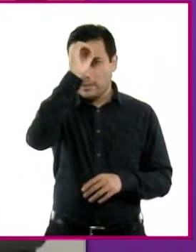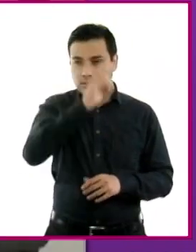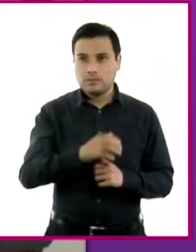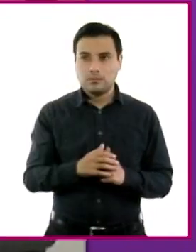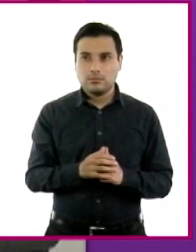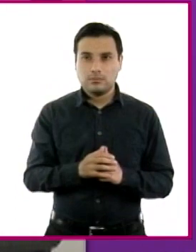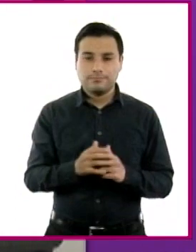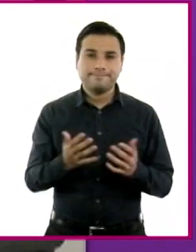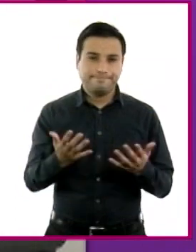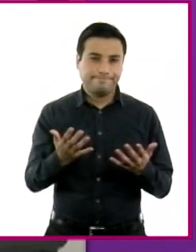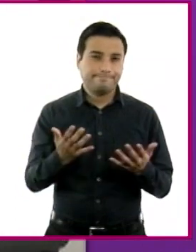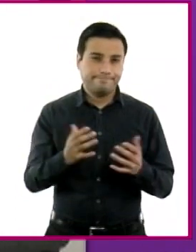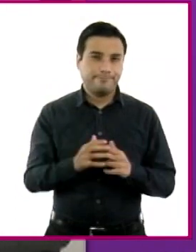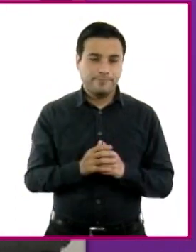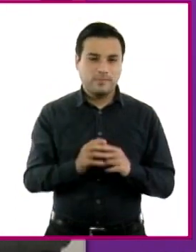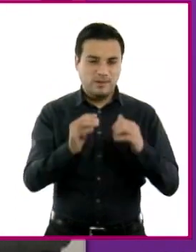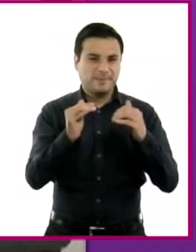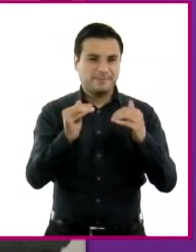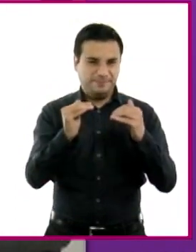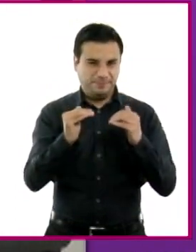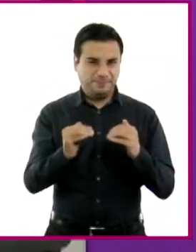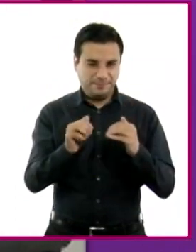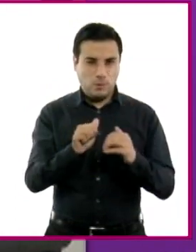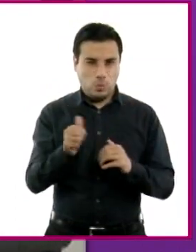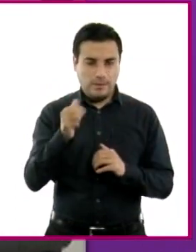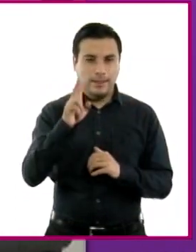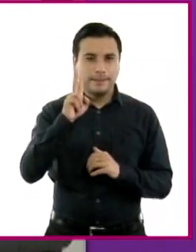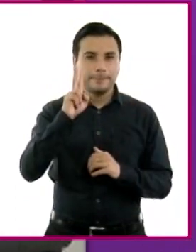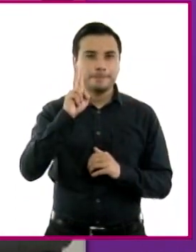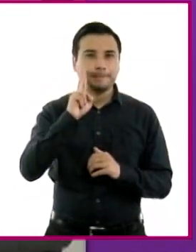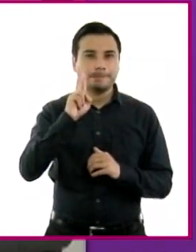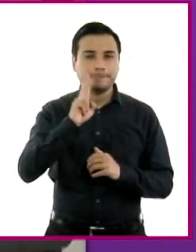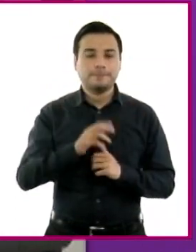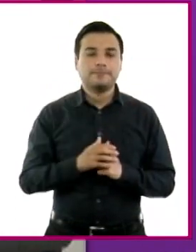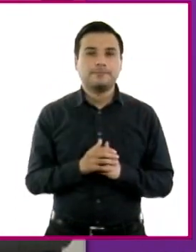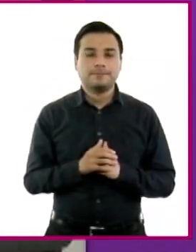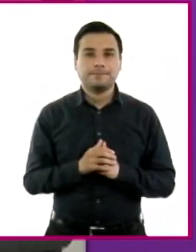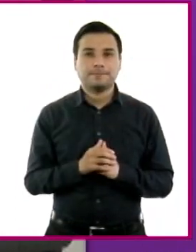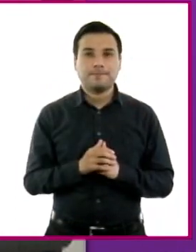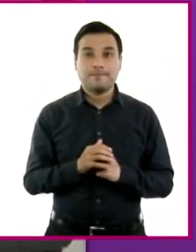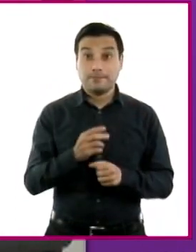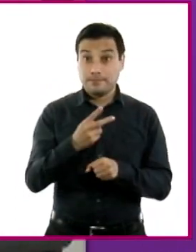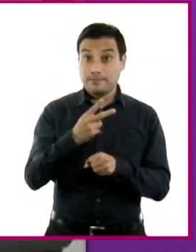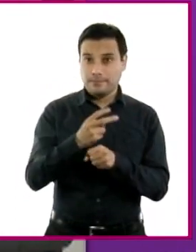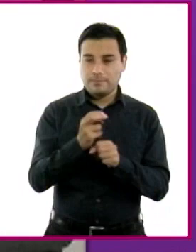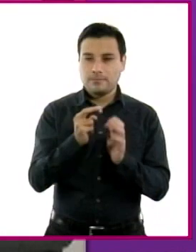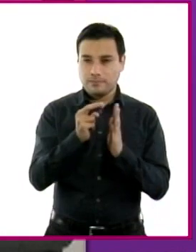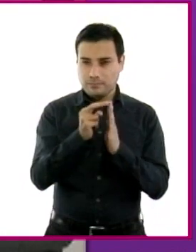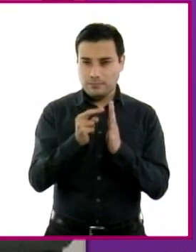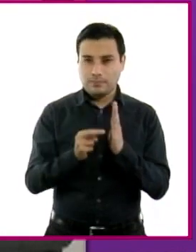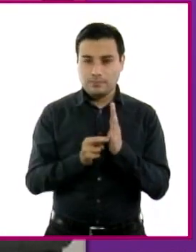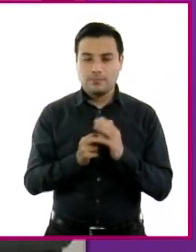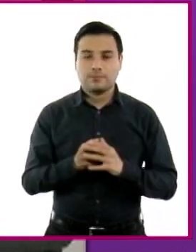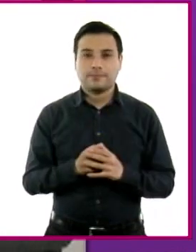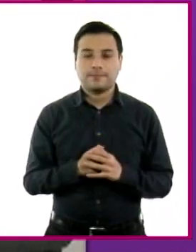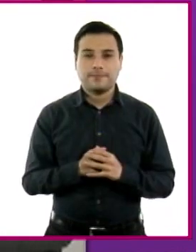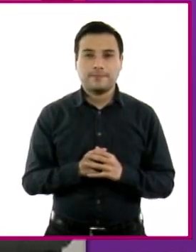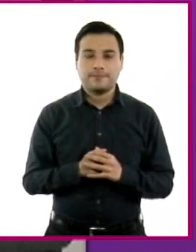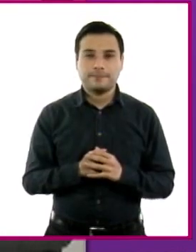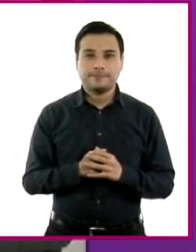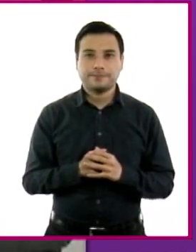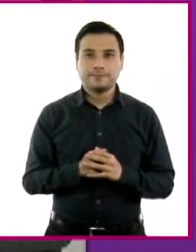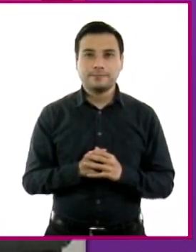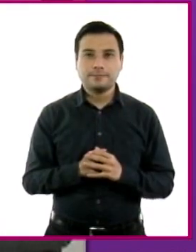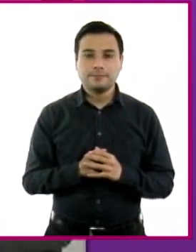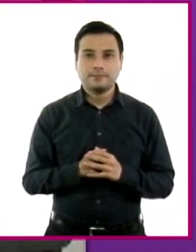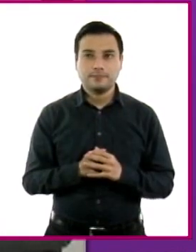think we should go to the next rule. Right. The second rule is... we don't have